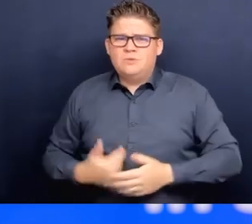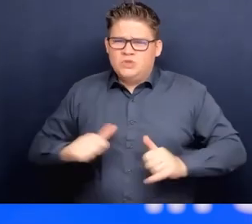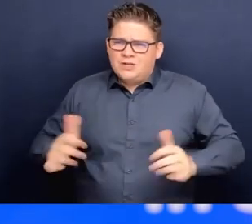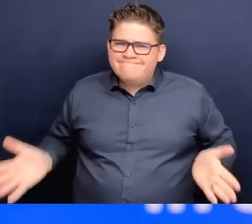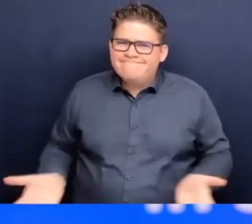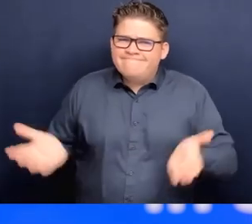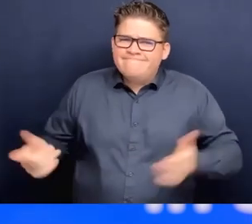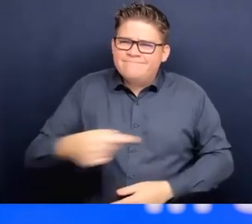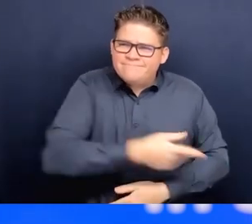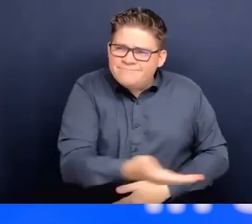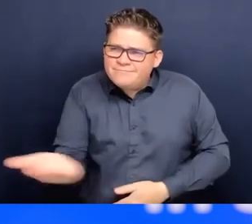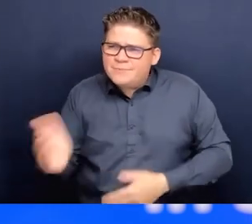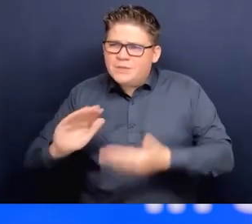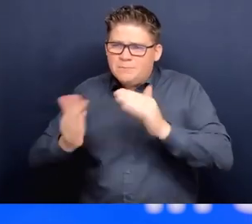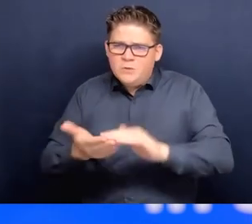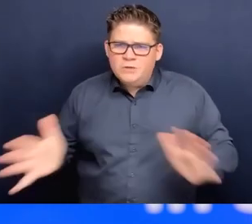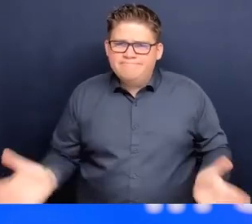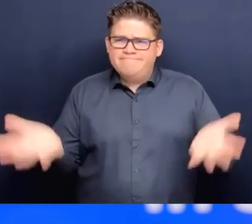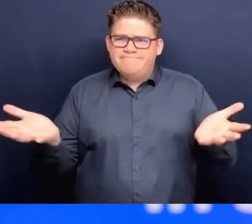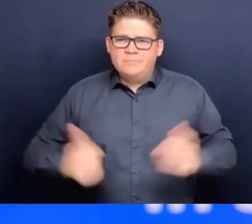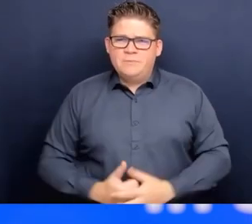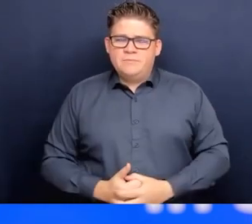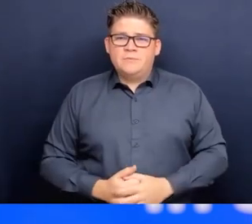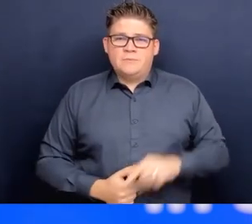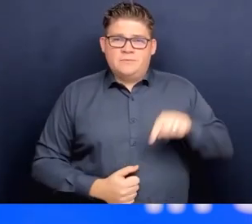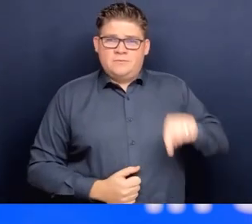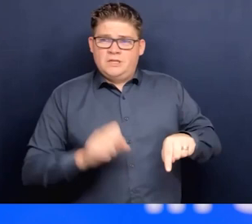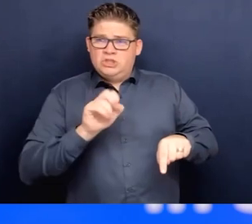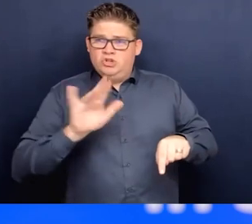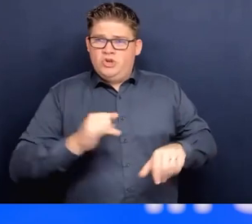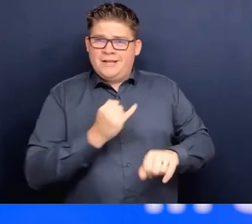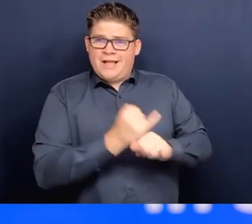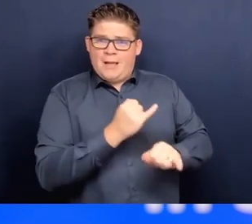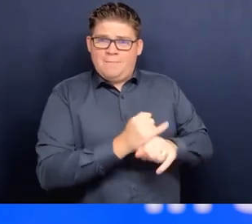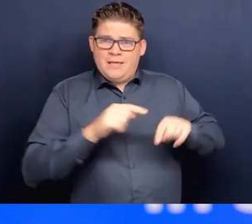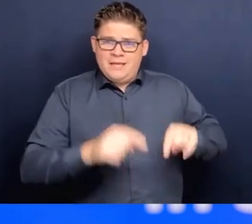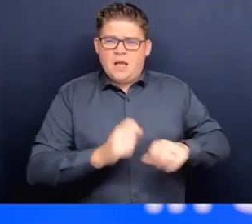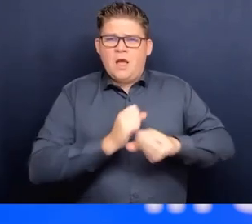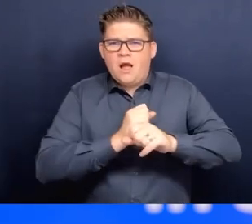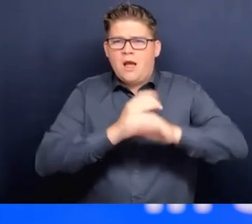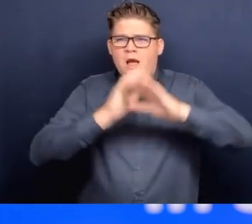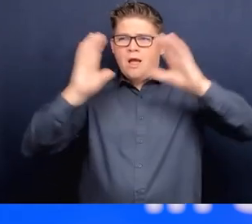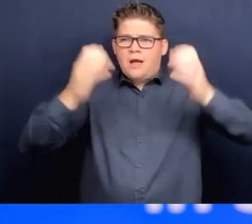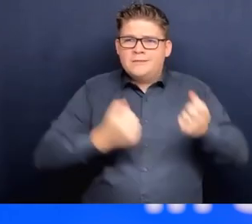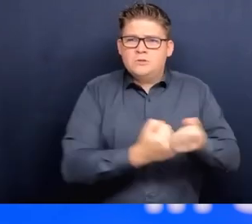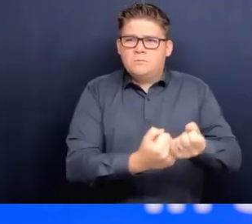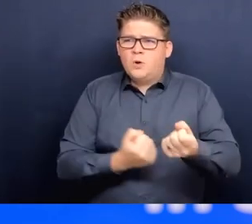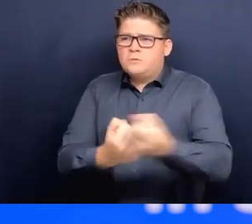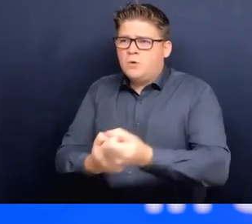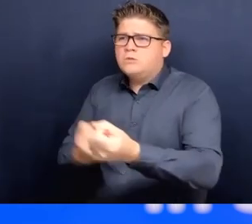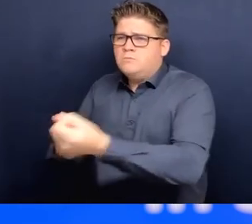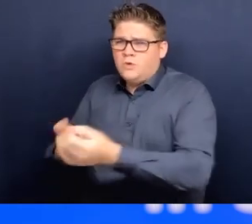than half a century ago, SFU has worked to make life better for the communities that we serve. SFU's